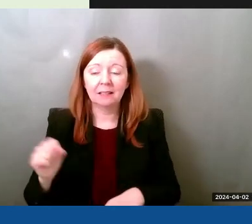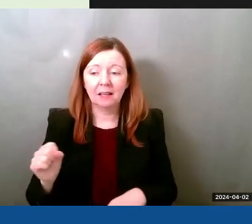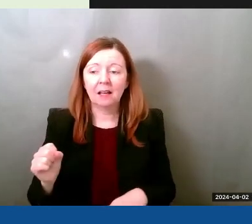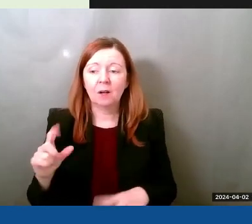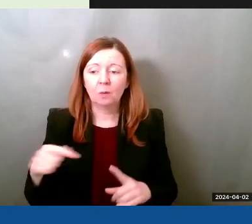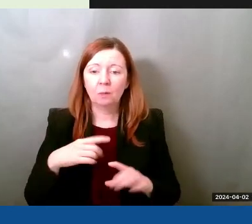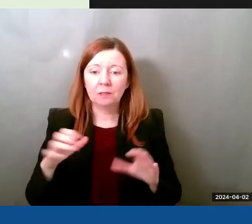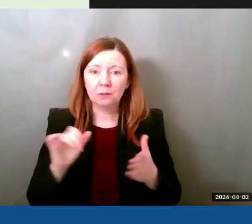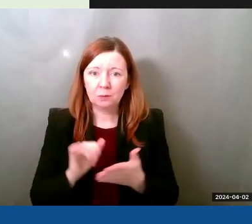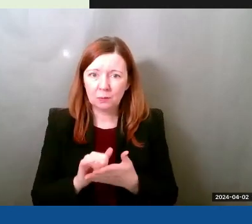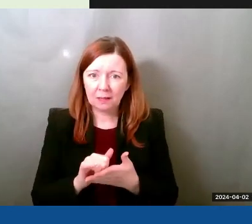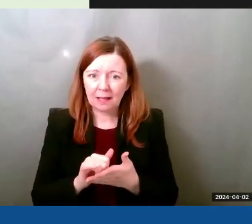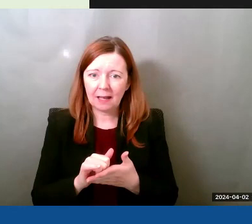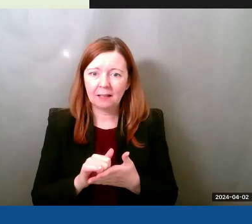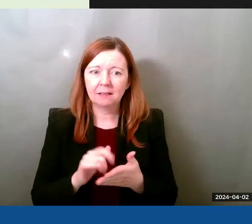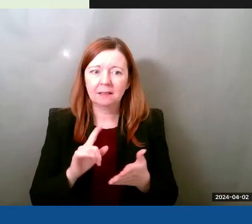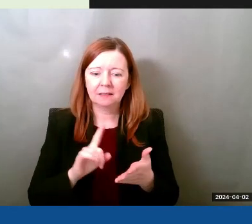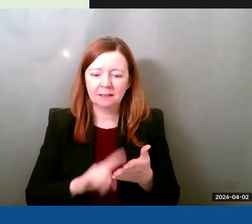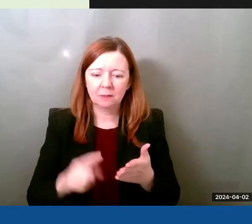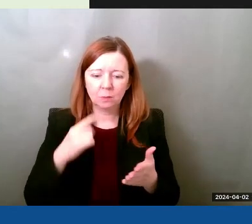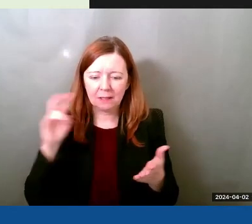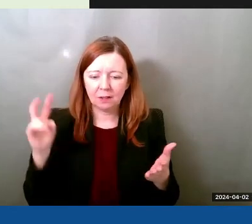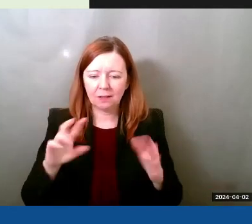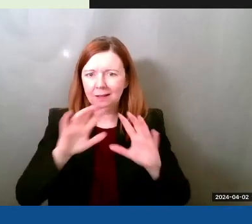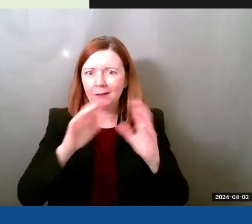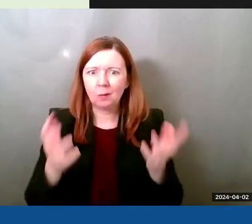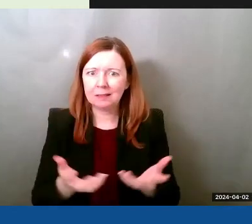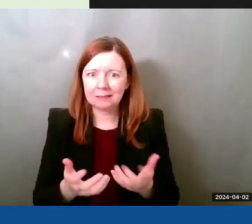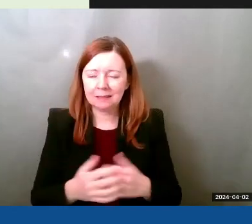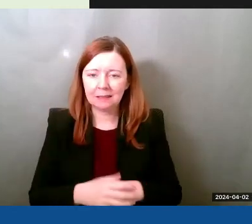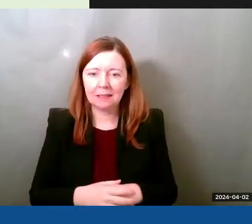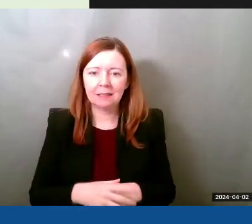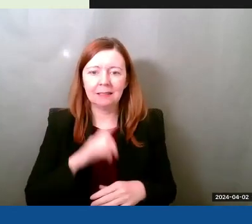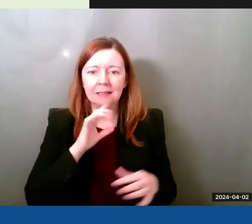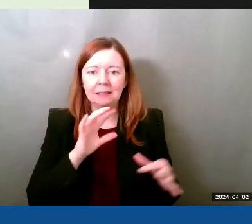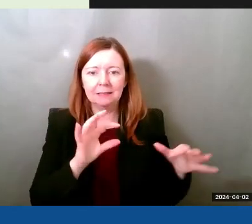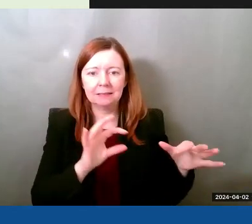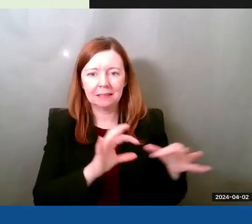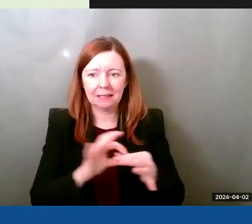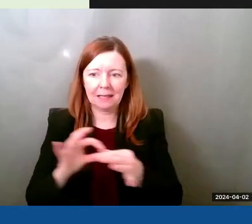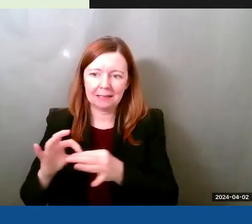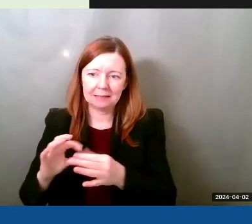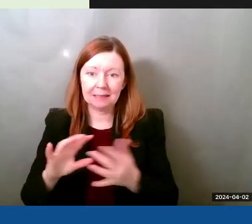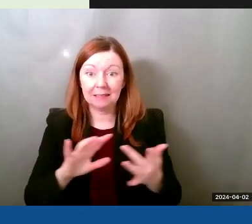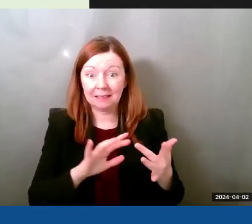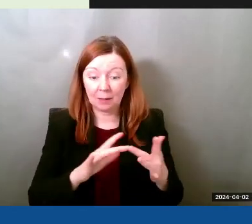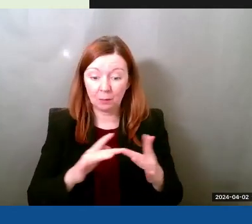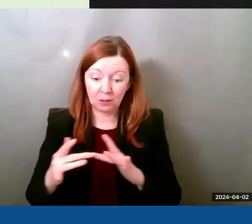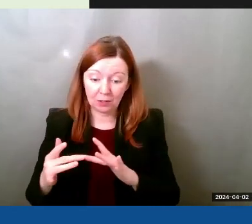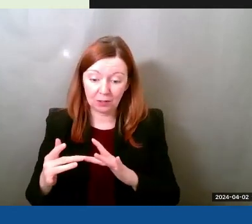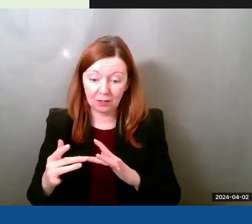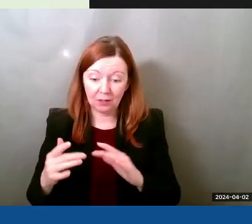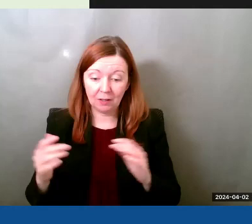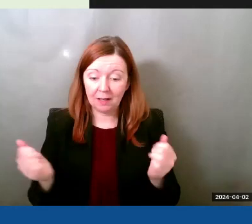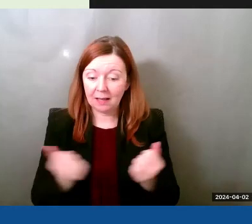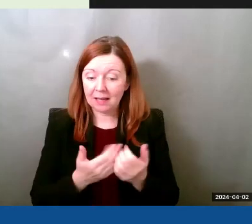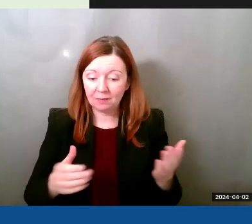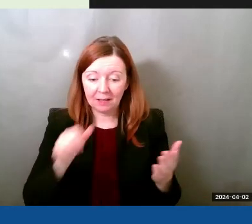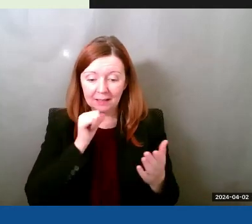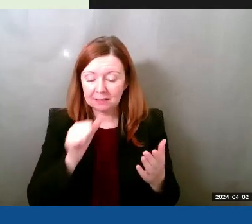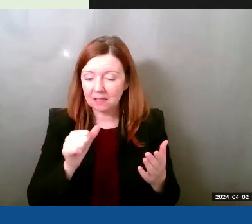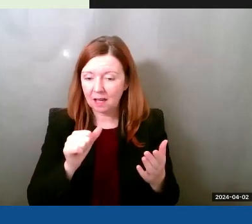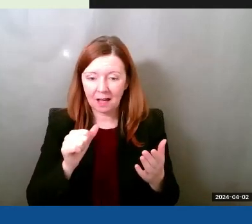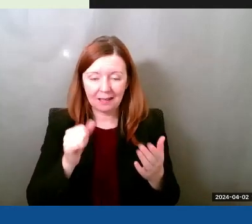when we do these studies, we look at this stuff holistically. It's a connected network, right? Everything's not